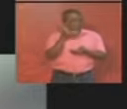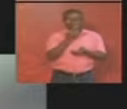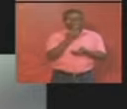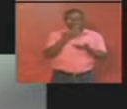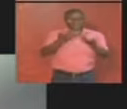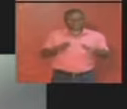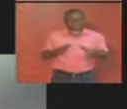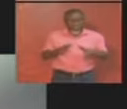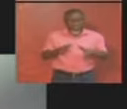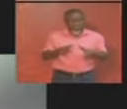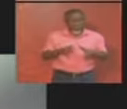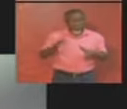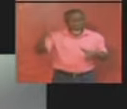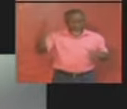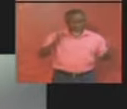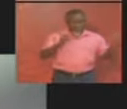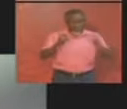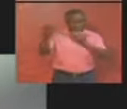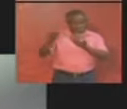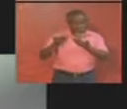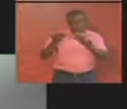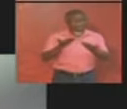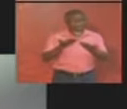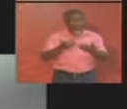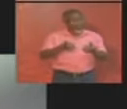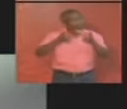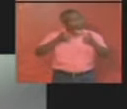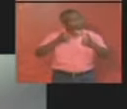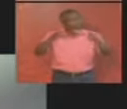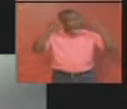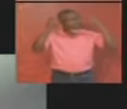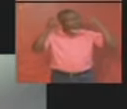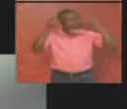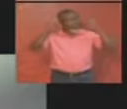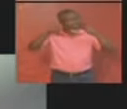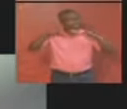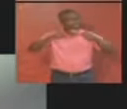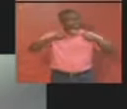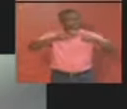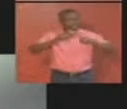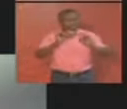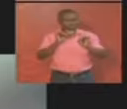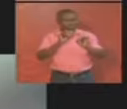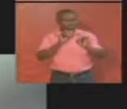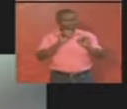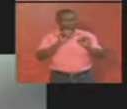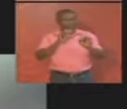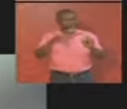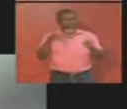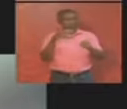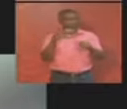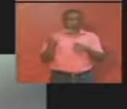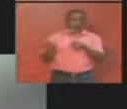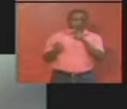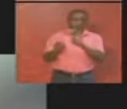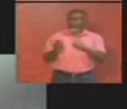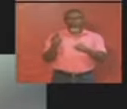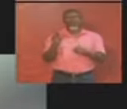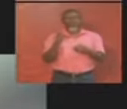been successful so far, and that no persons have been turned away. What would give a